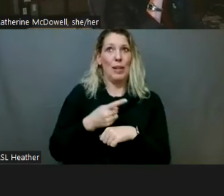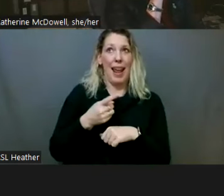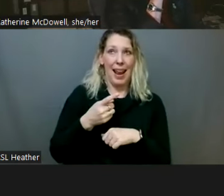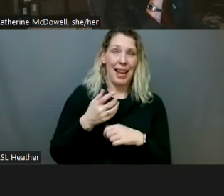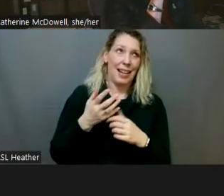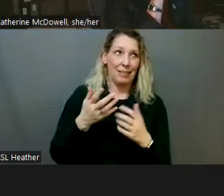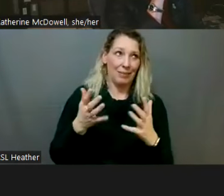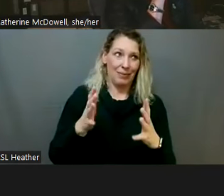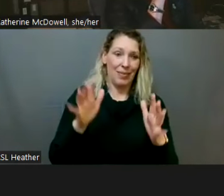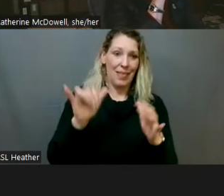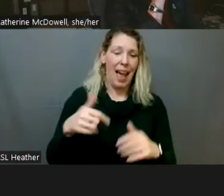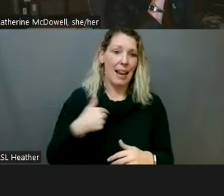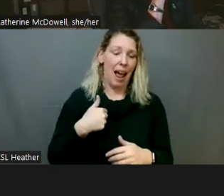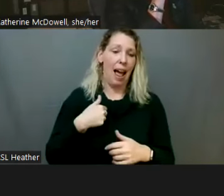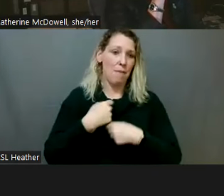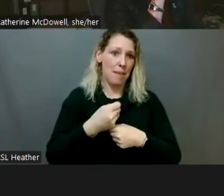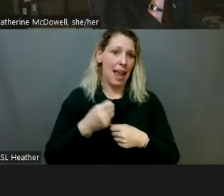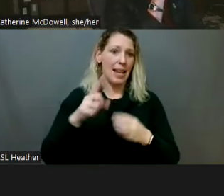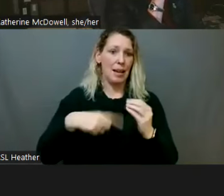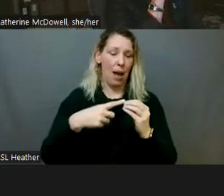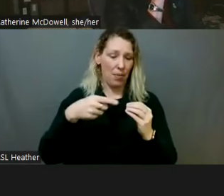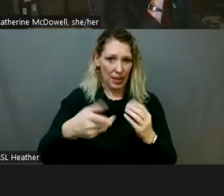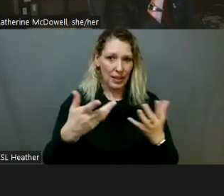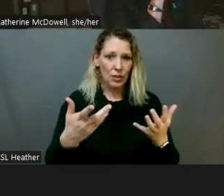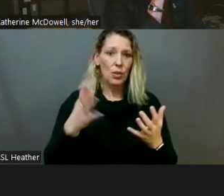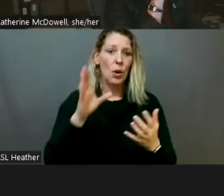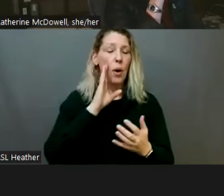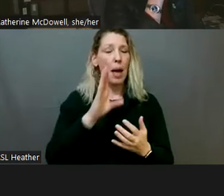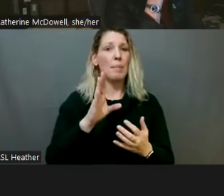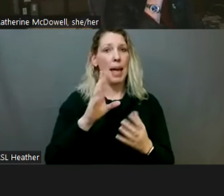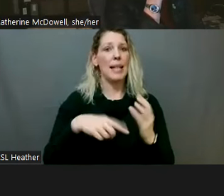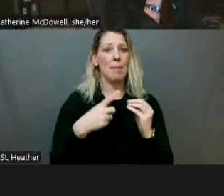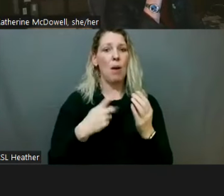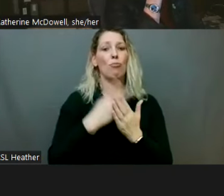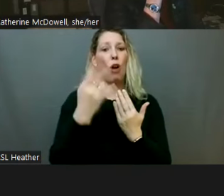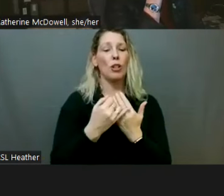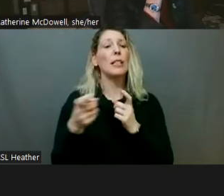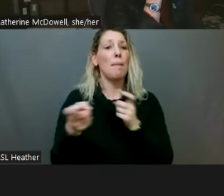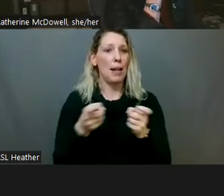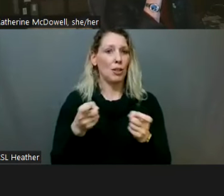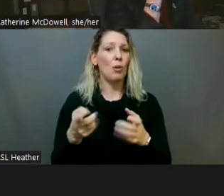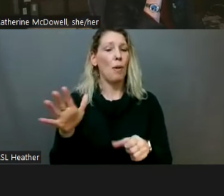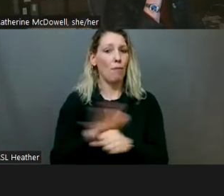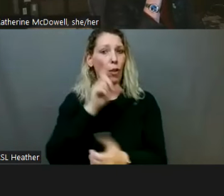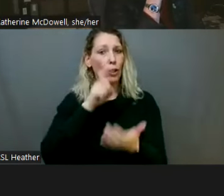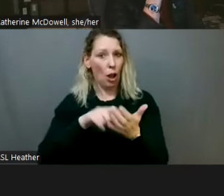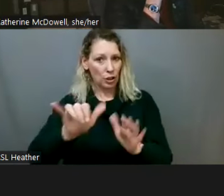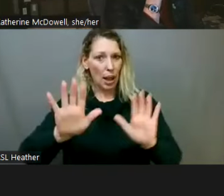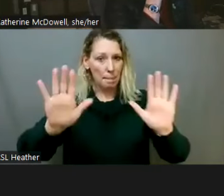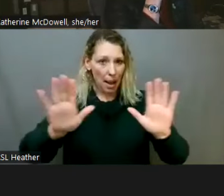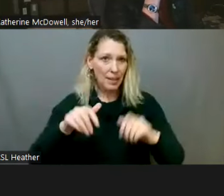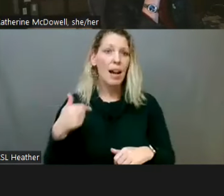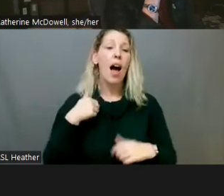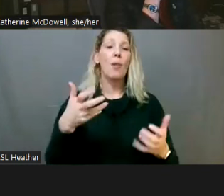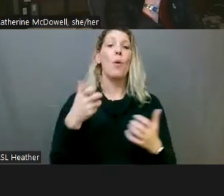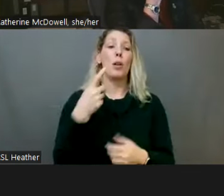that I've made in this regard, has been about, you know, project management. So I want to fully acknowledge that. But I did want to